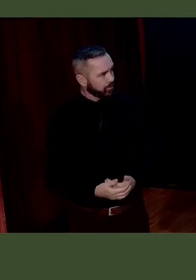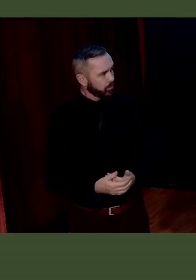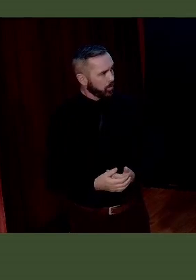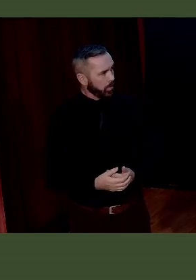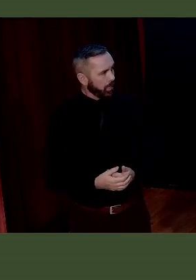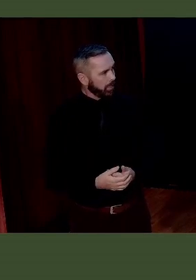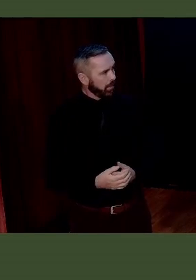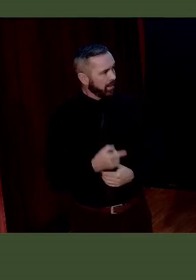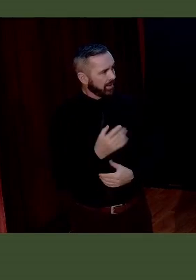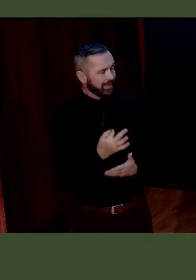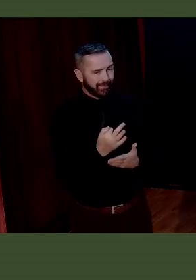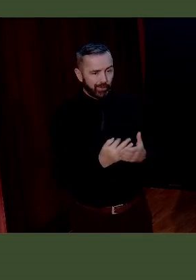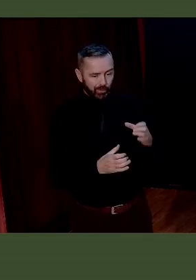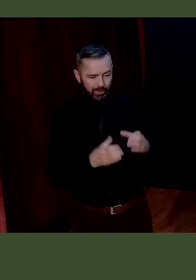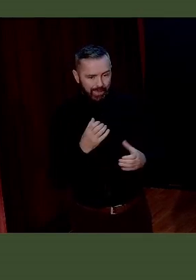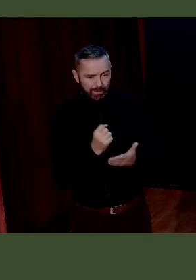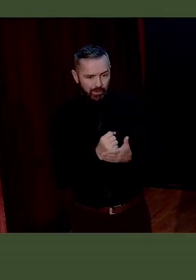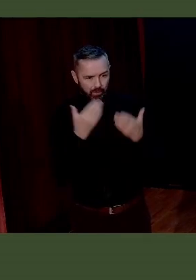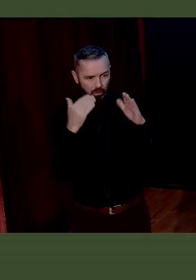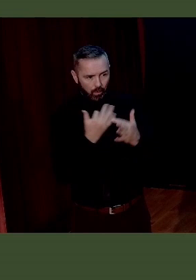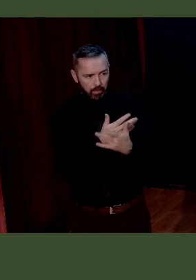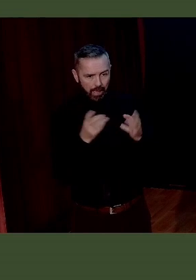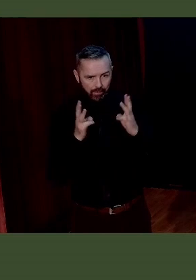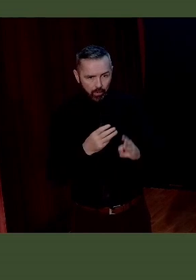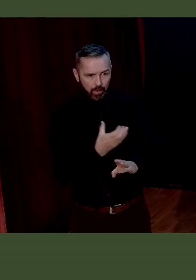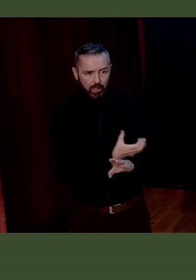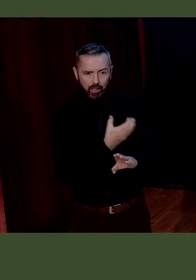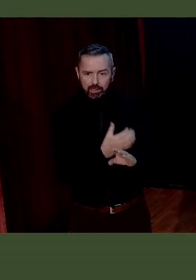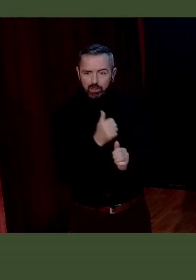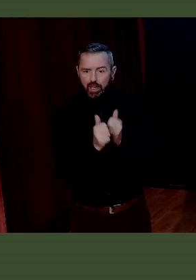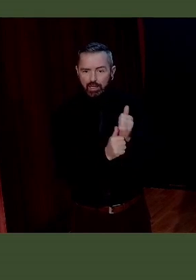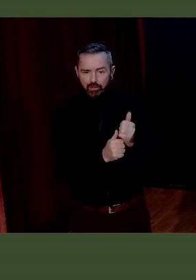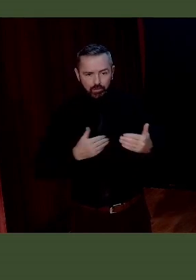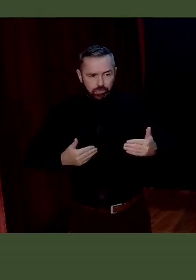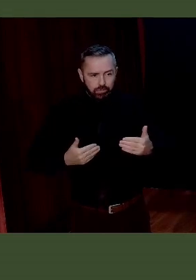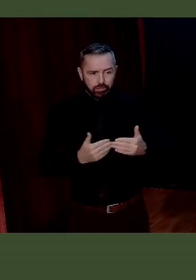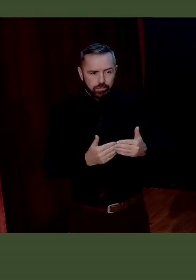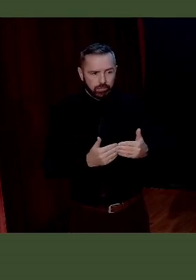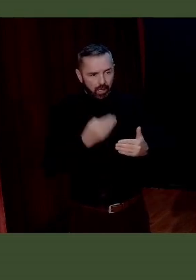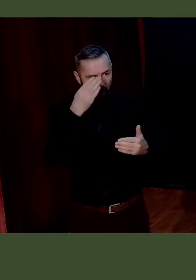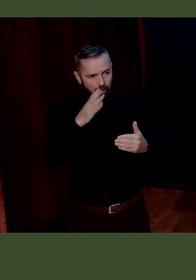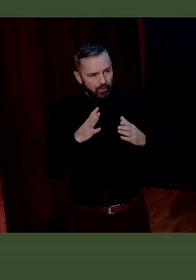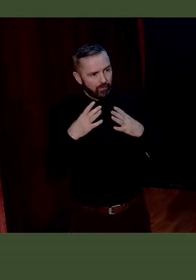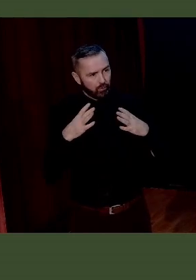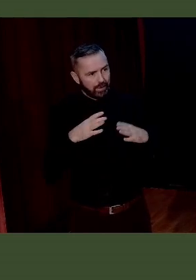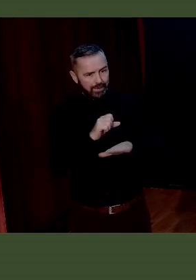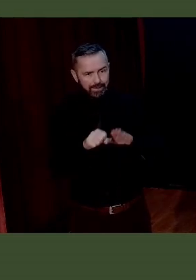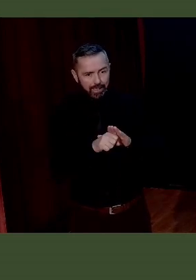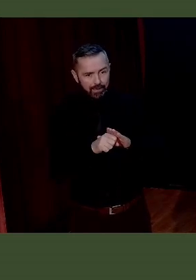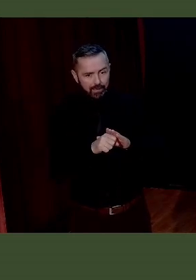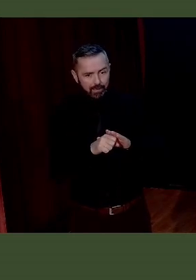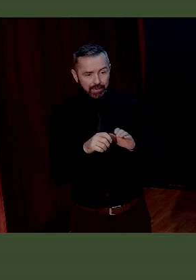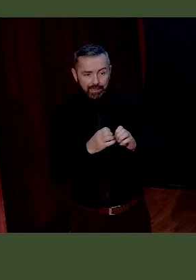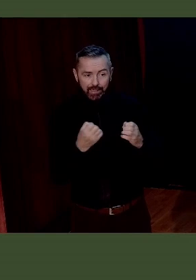case studies show that many of the political and revolutionary women continued their activism on into the Irish Free State, despite pushback from the